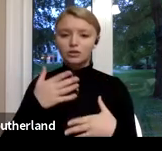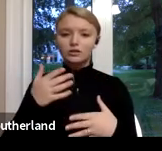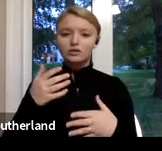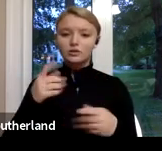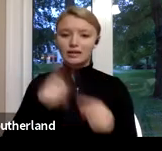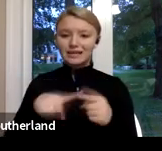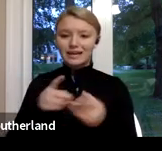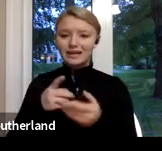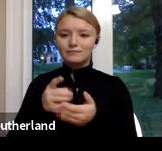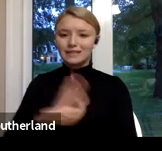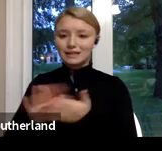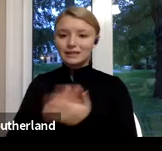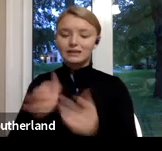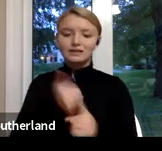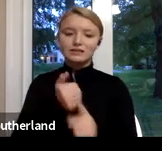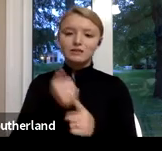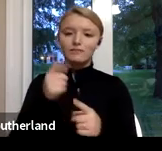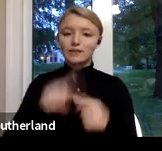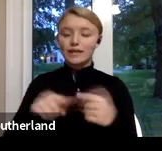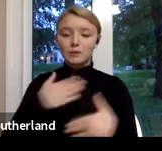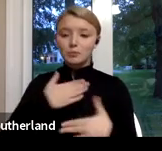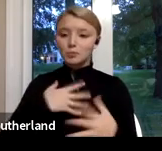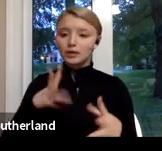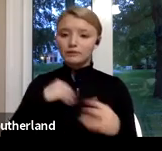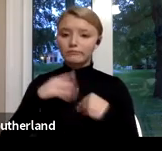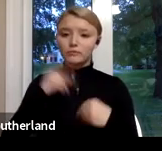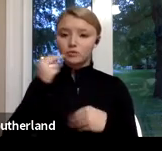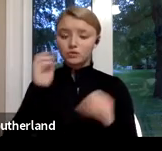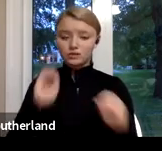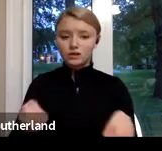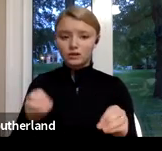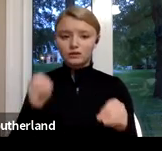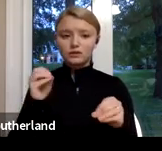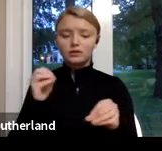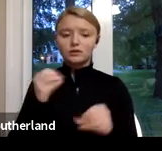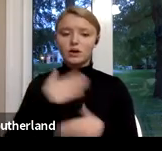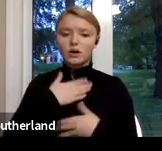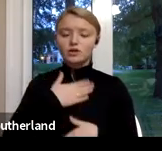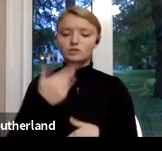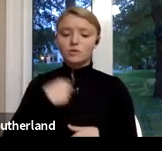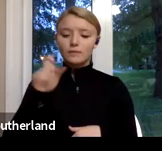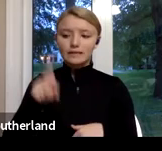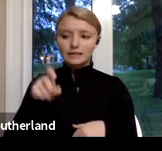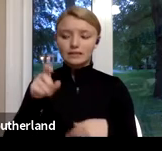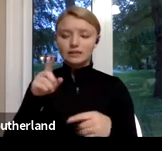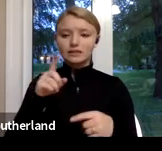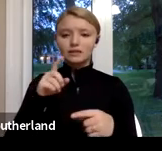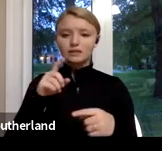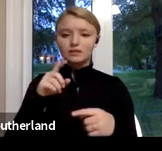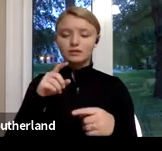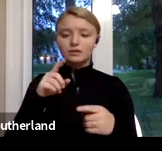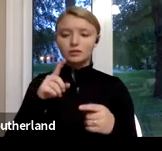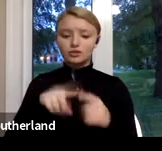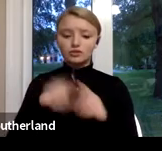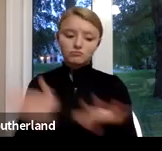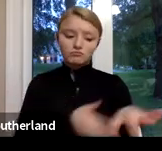can't breathe, can't take in nutrients, can't detox. Oxygen is what we really need to emit what we don't need, take in what we